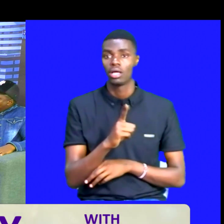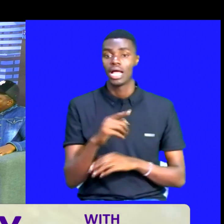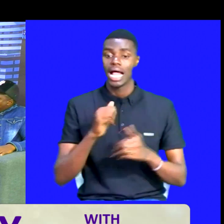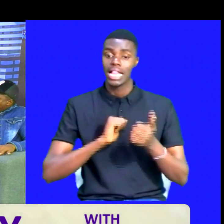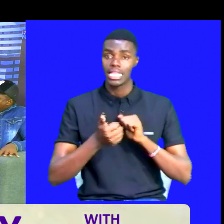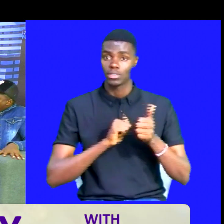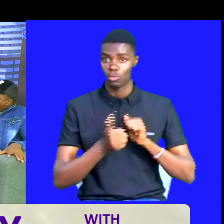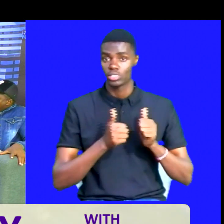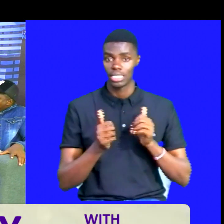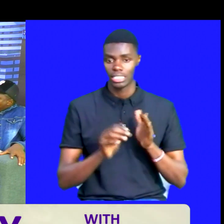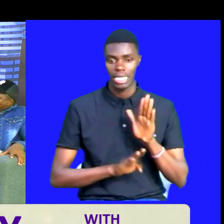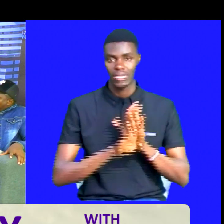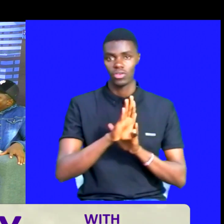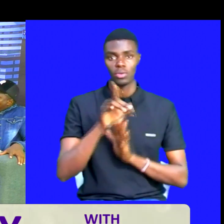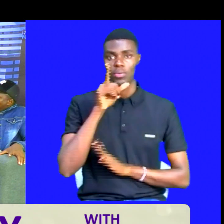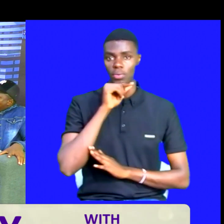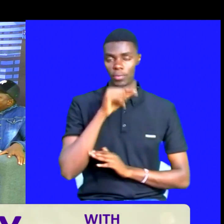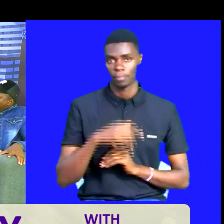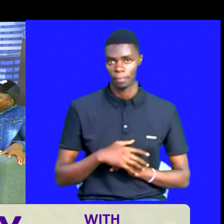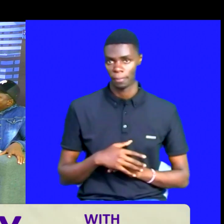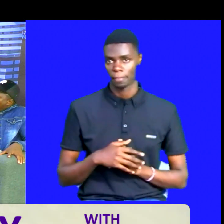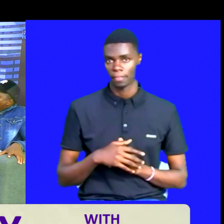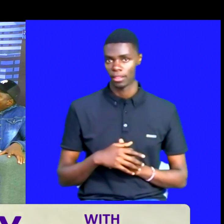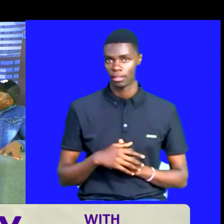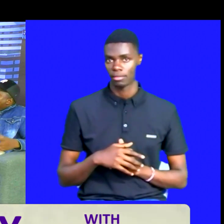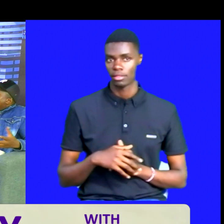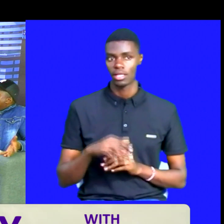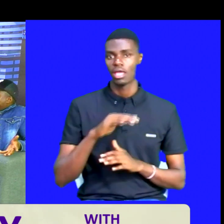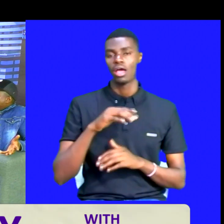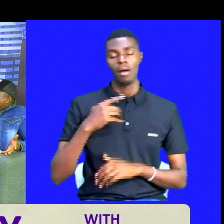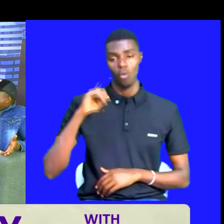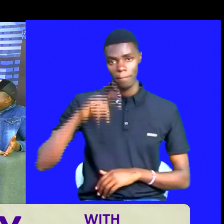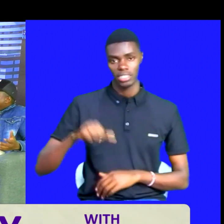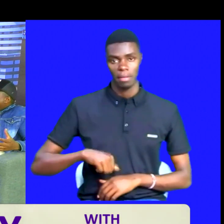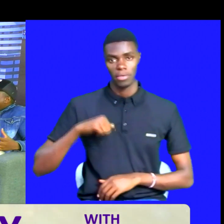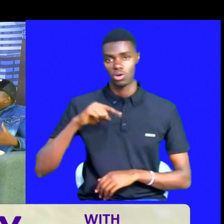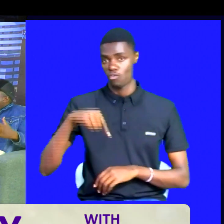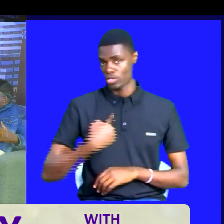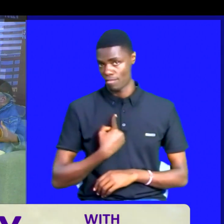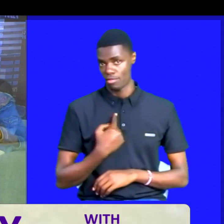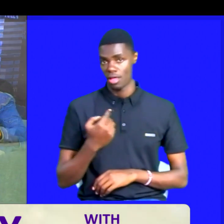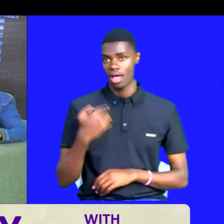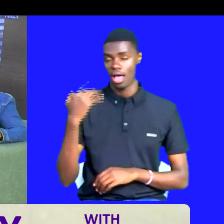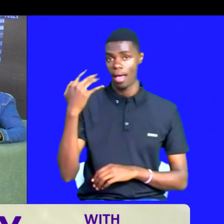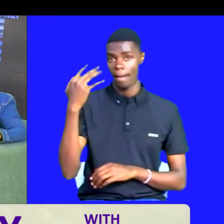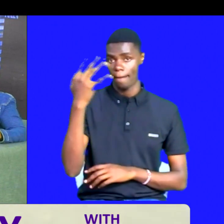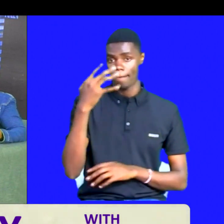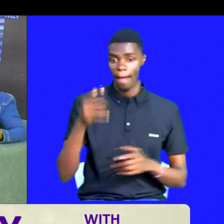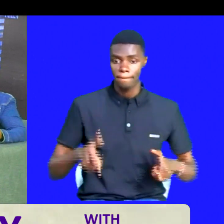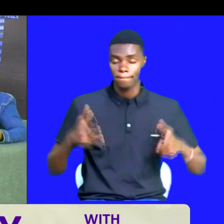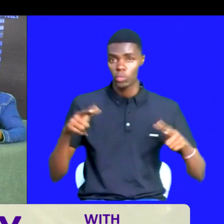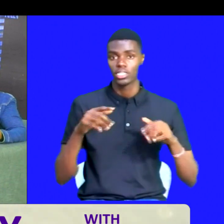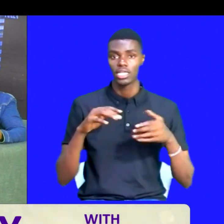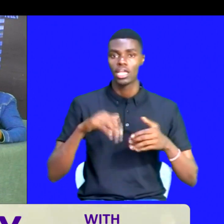is generally developed? Okay, you know, in the first place, I think all we should be proud of ourselves, again, as amputee football in Kenya. Right.